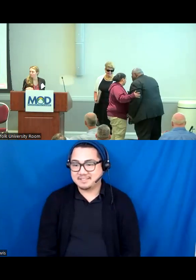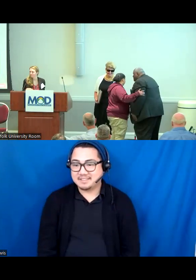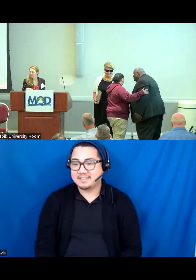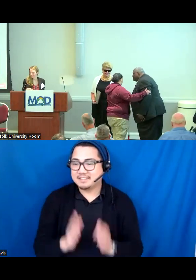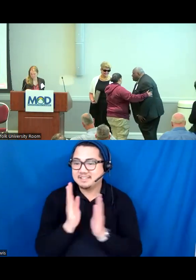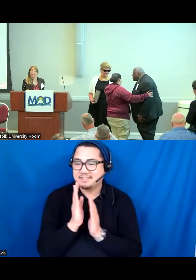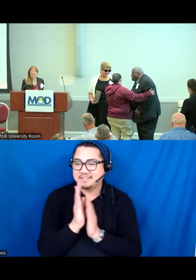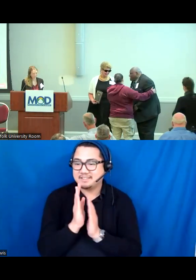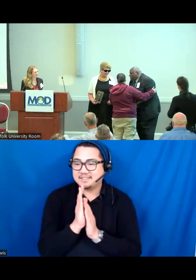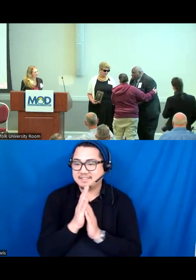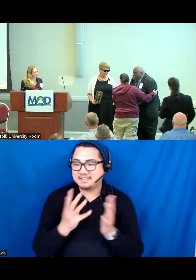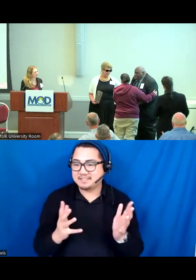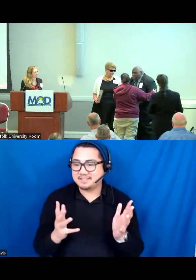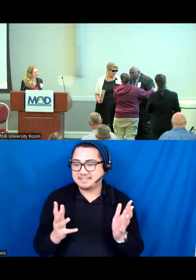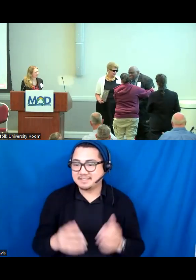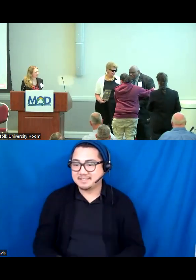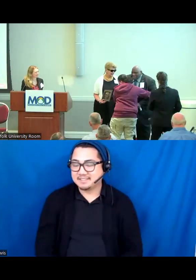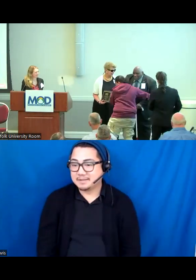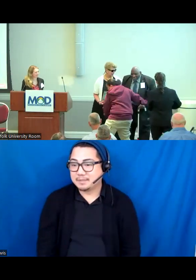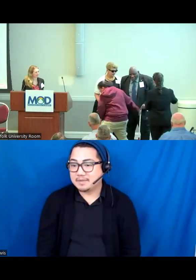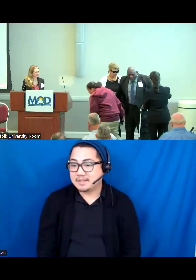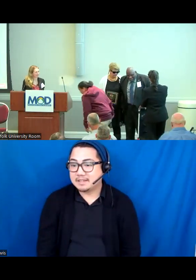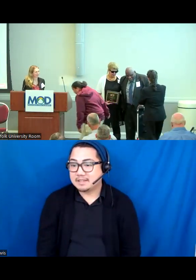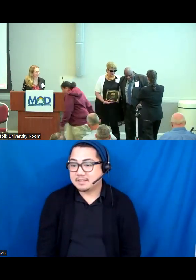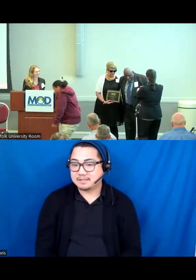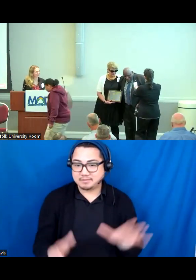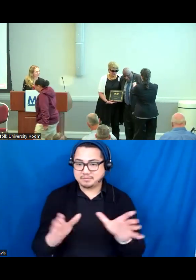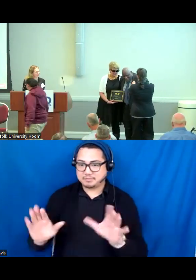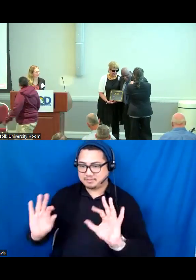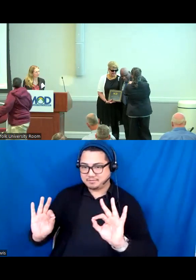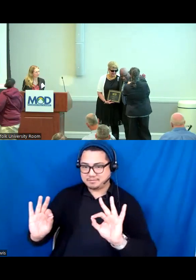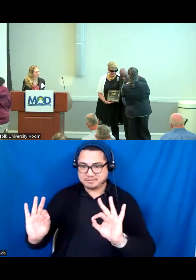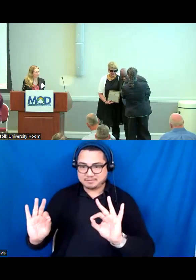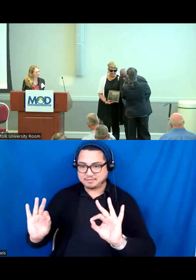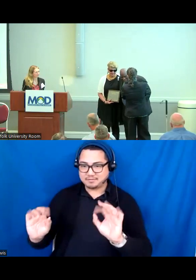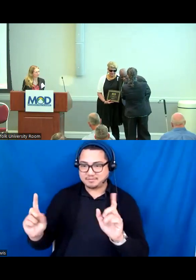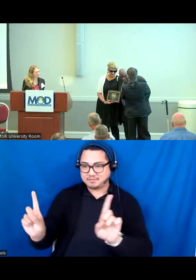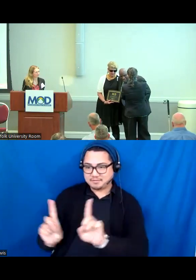Rhonda. All right, come on. There you go. Perfect. There you go. Here's the other side.